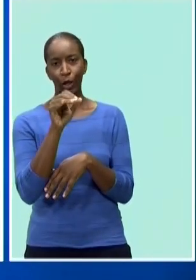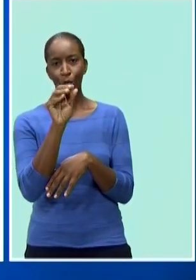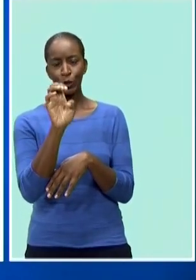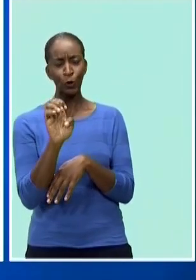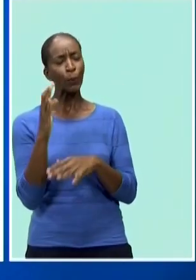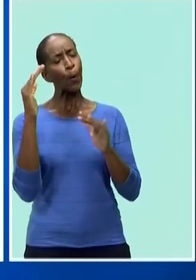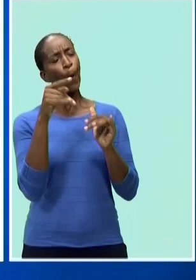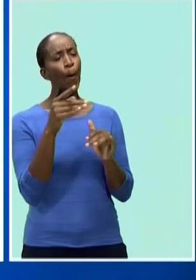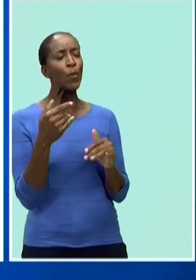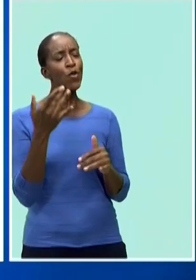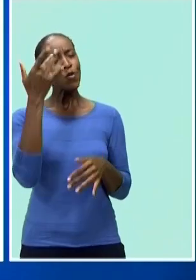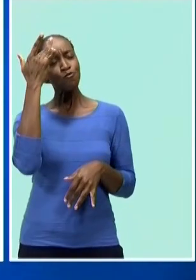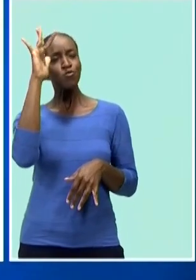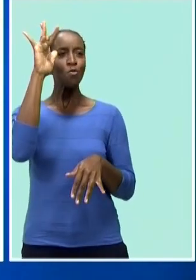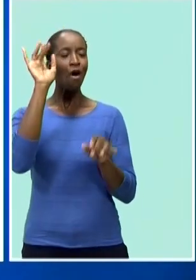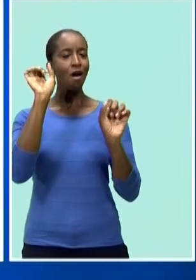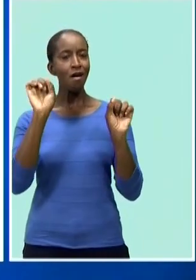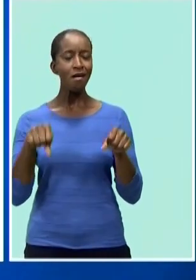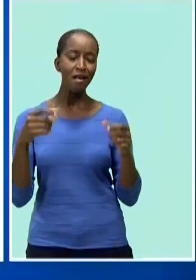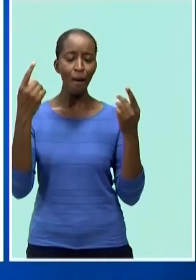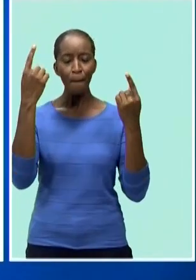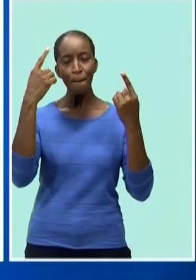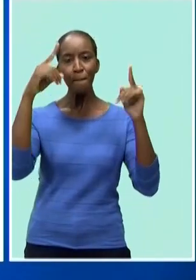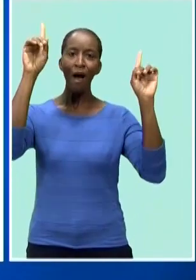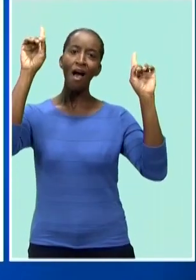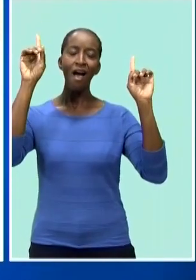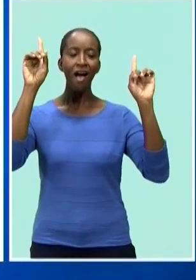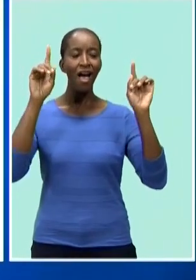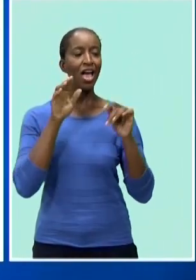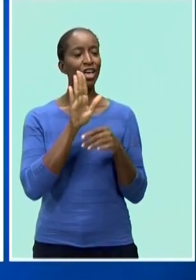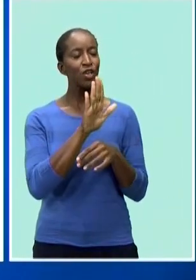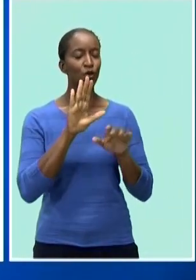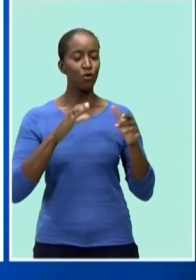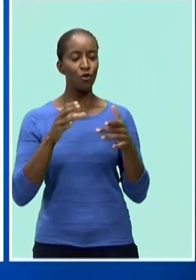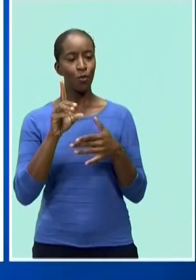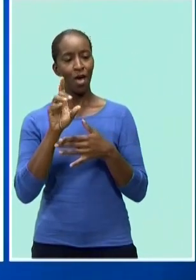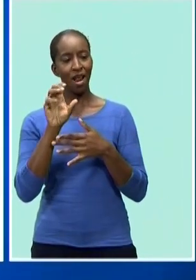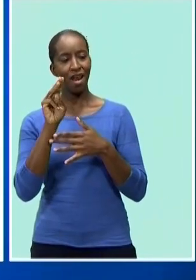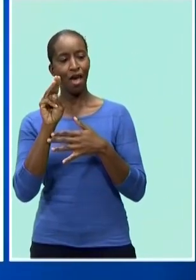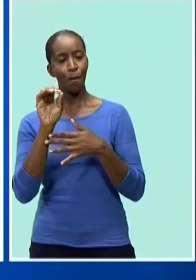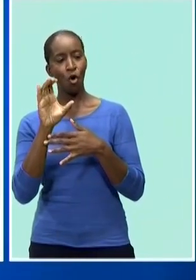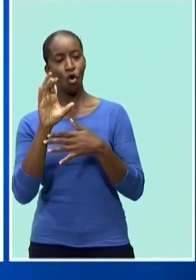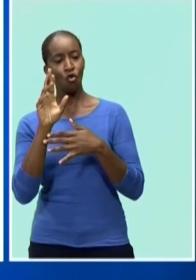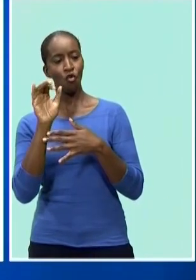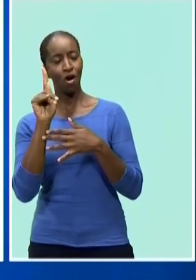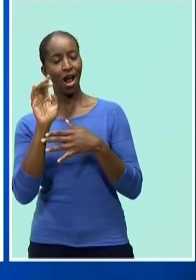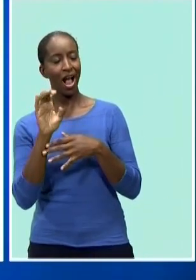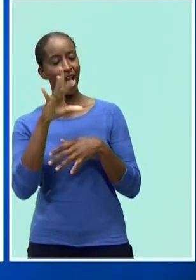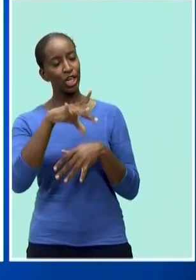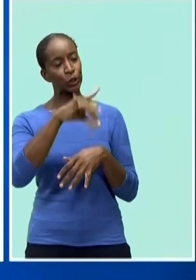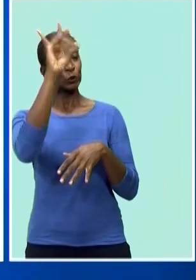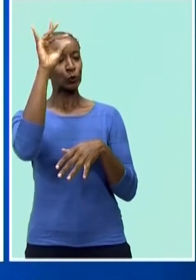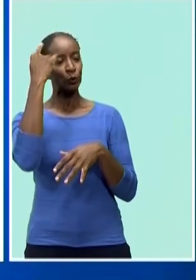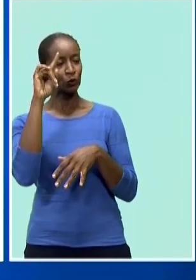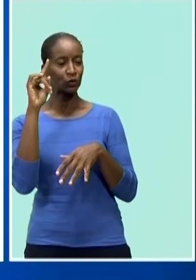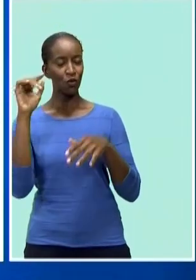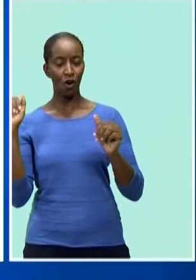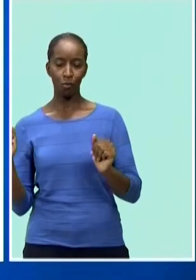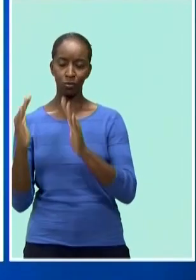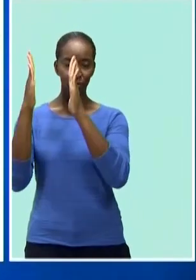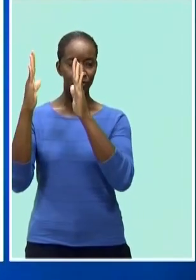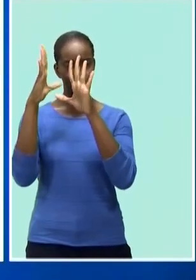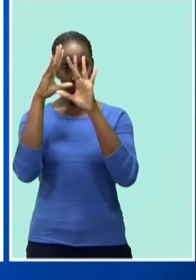in the primaries, and he warned it would be nasty and that Biden would be dealing with people with some very sick and demented ideas. The